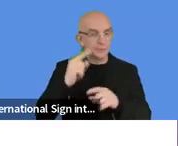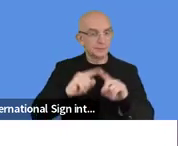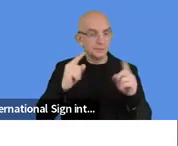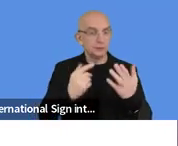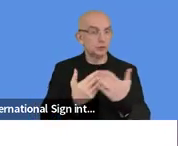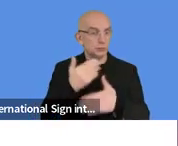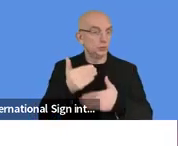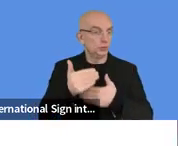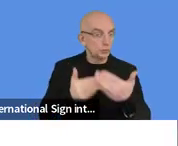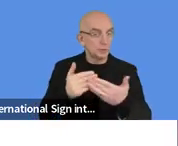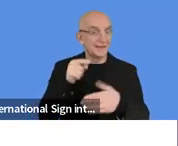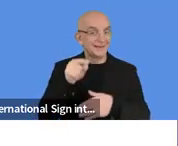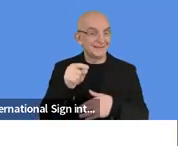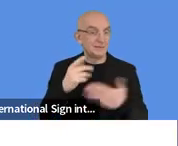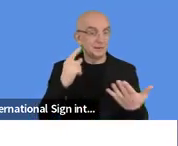initiatives, especially